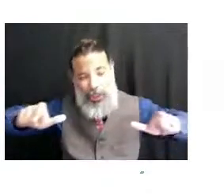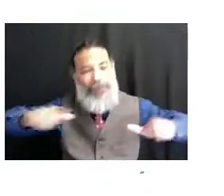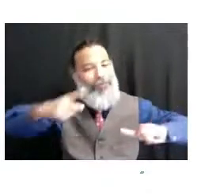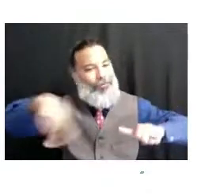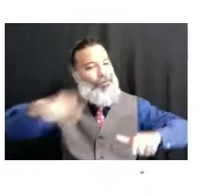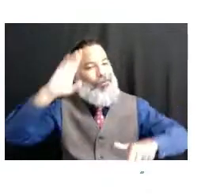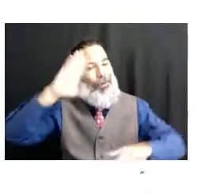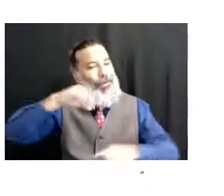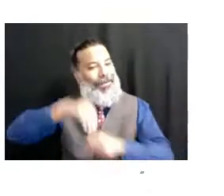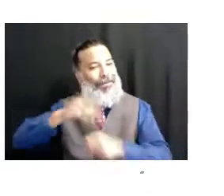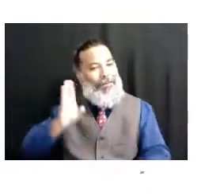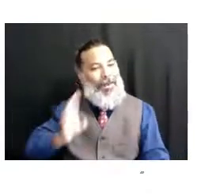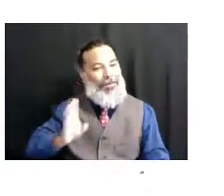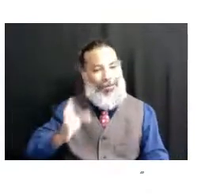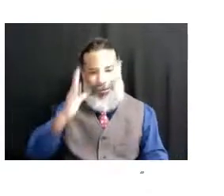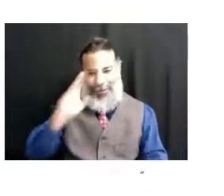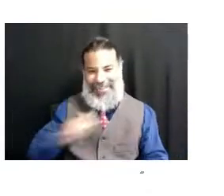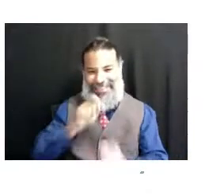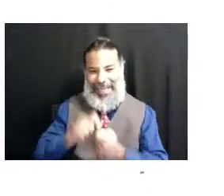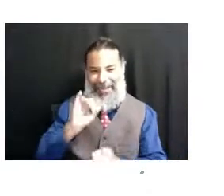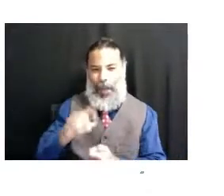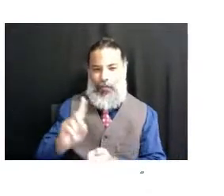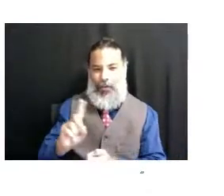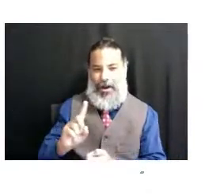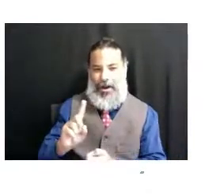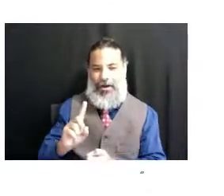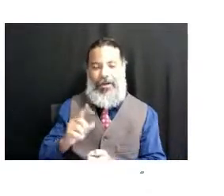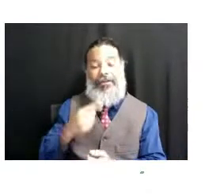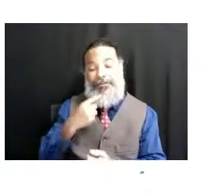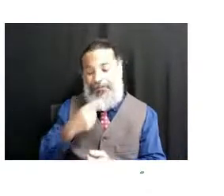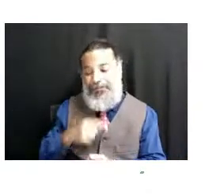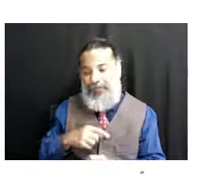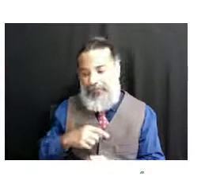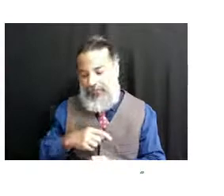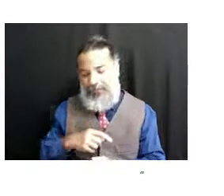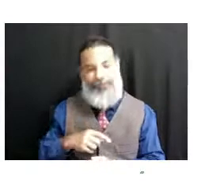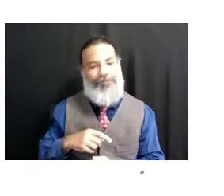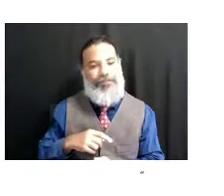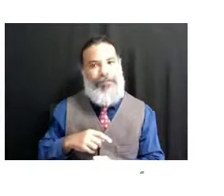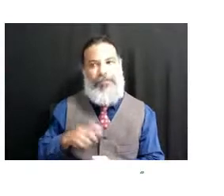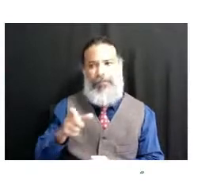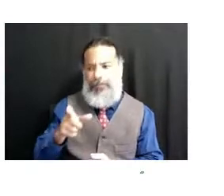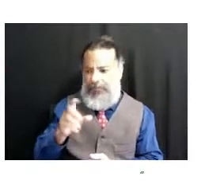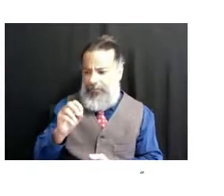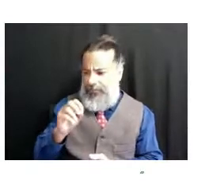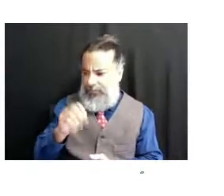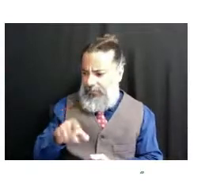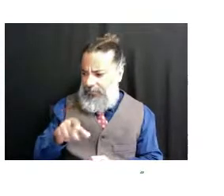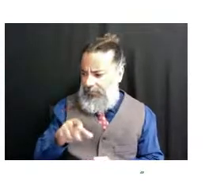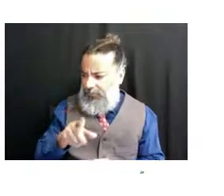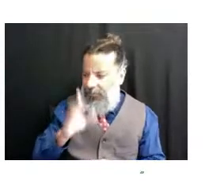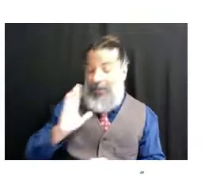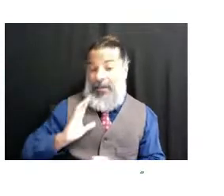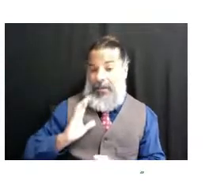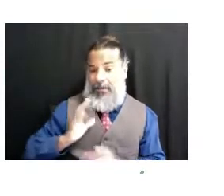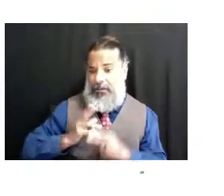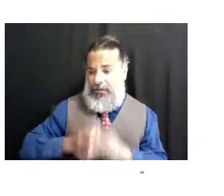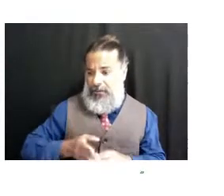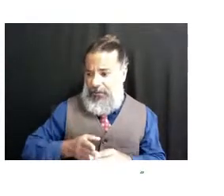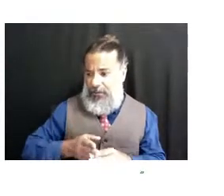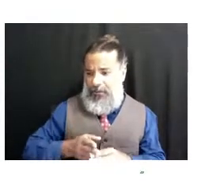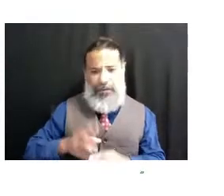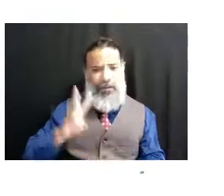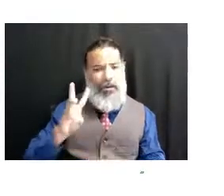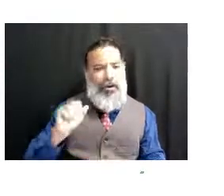from Baltimore, you will know exactly where it was when I say it was on what was then called